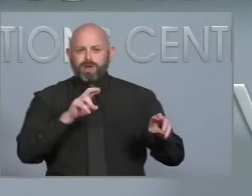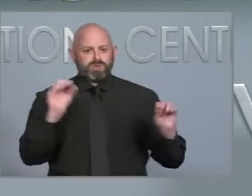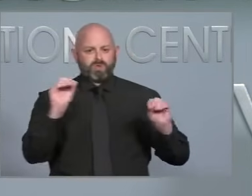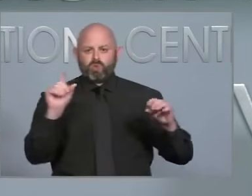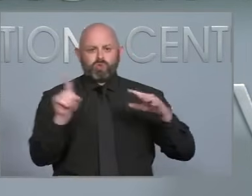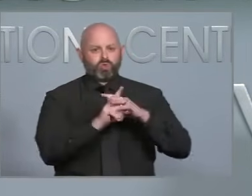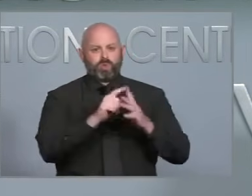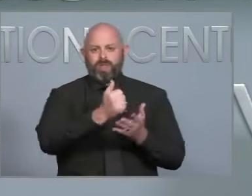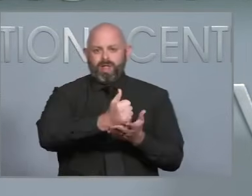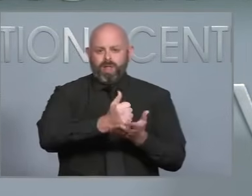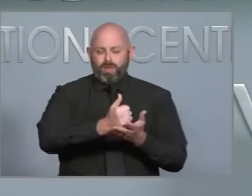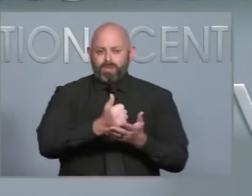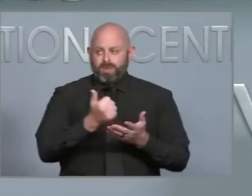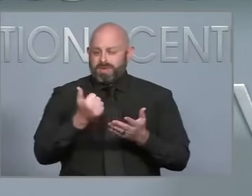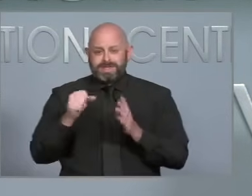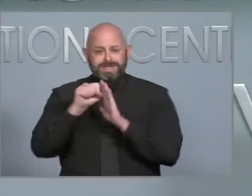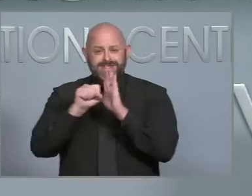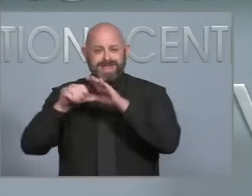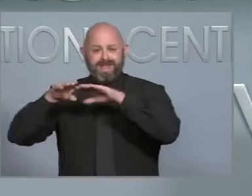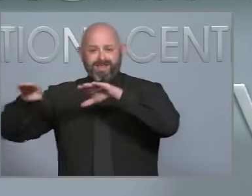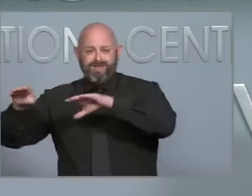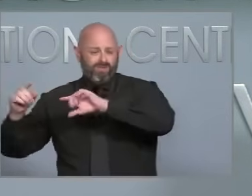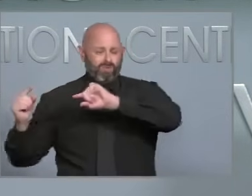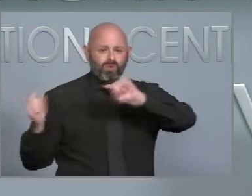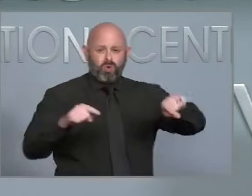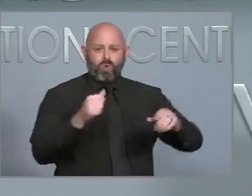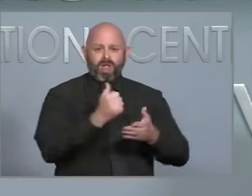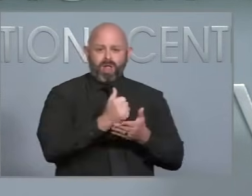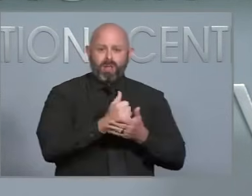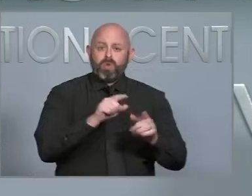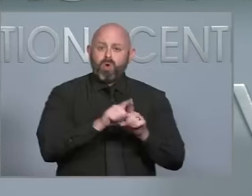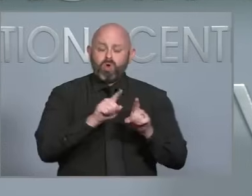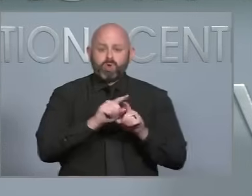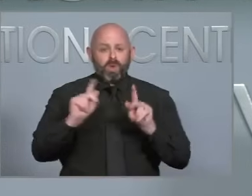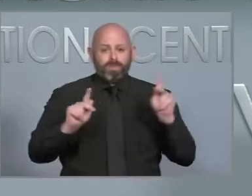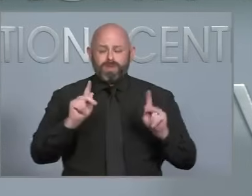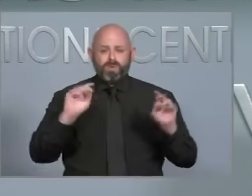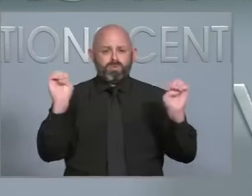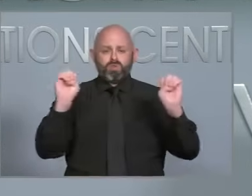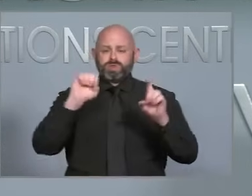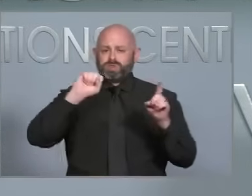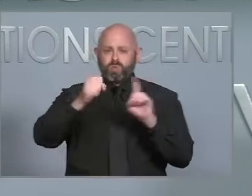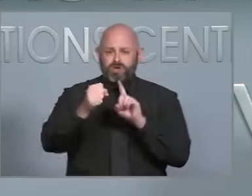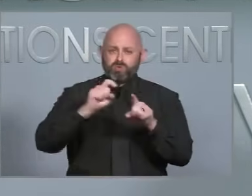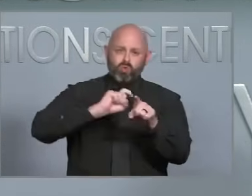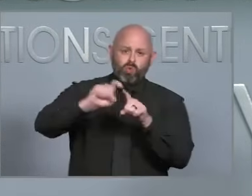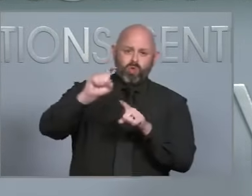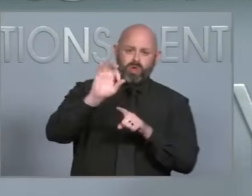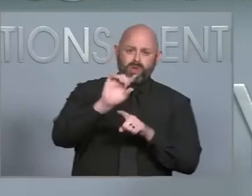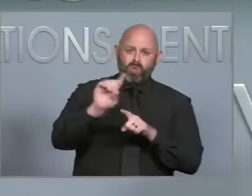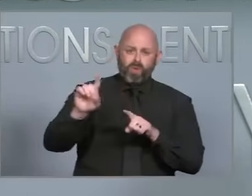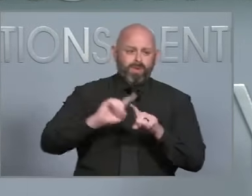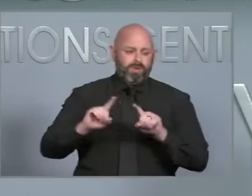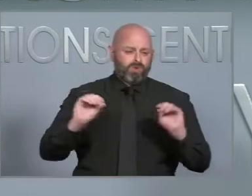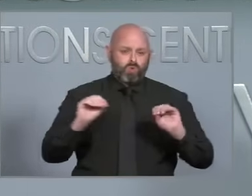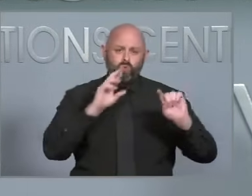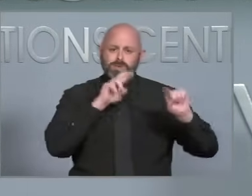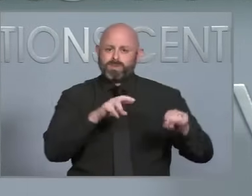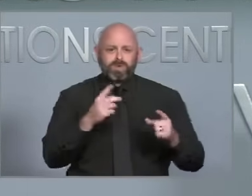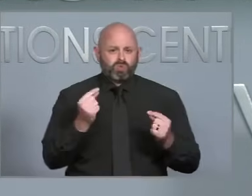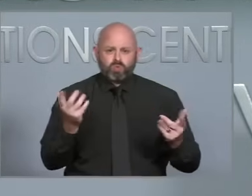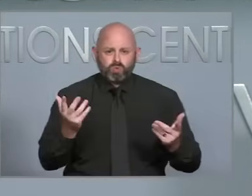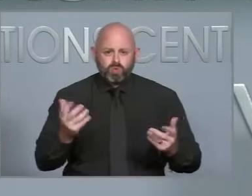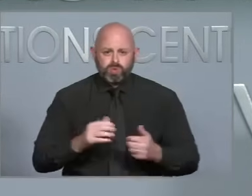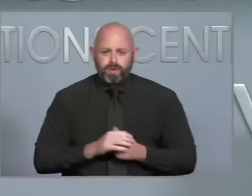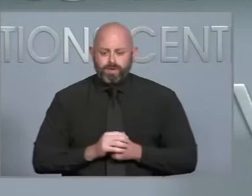state assistance coming for that? And what advice do you have to people who are trying to make an emergency call and not getting any response? We know